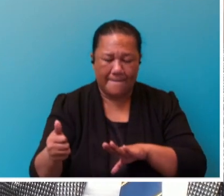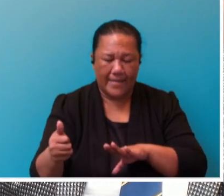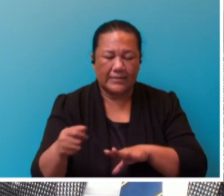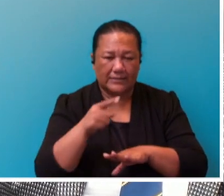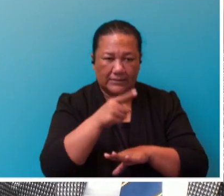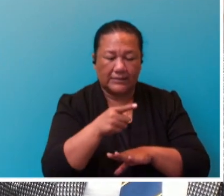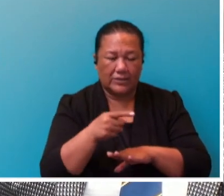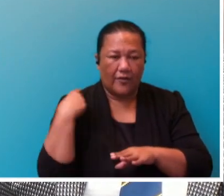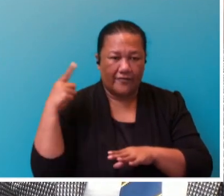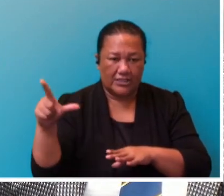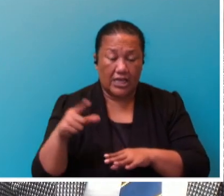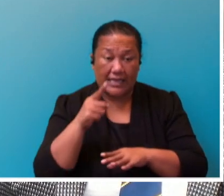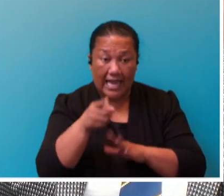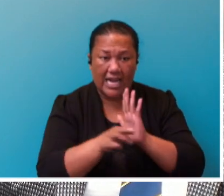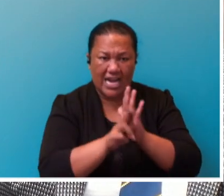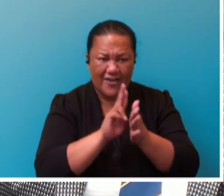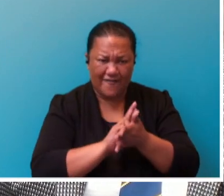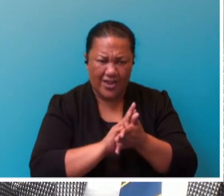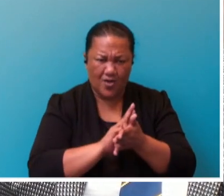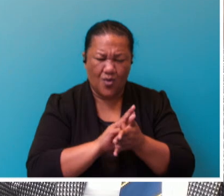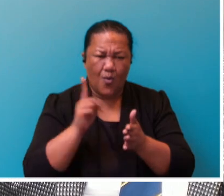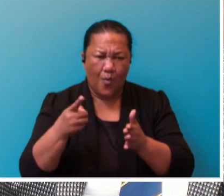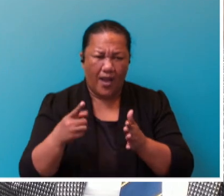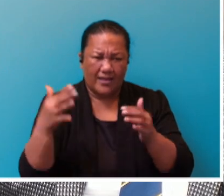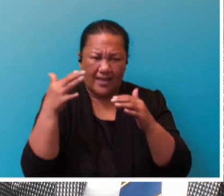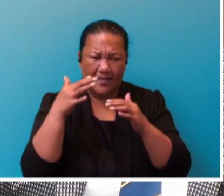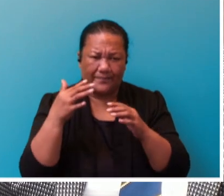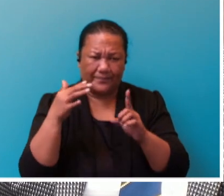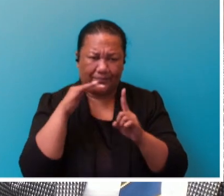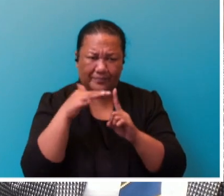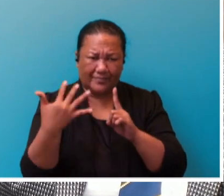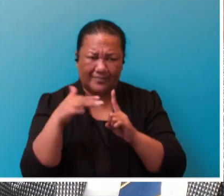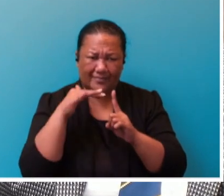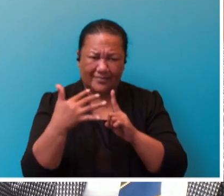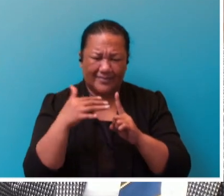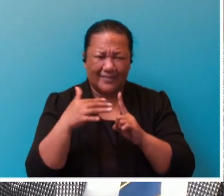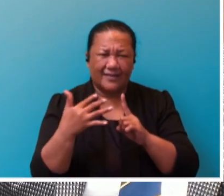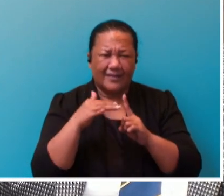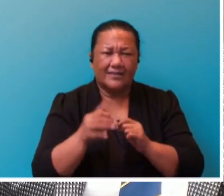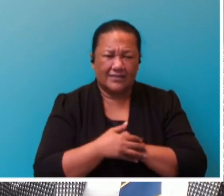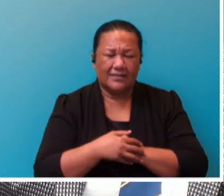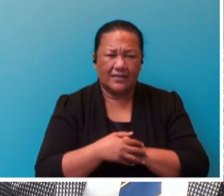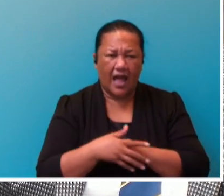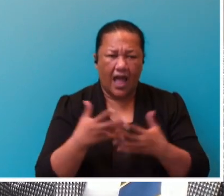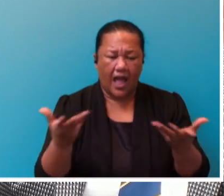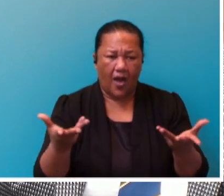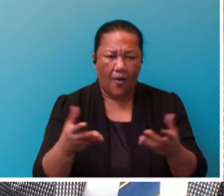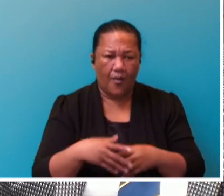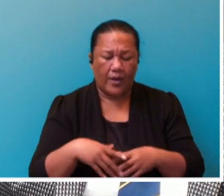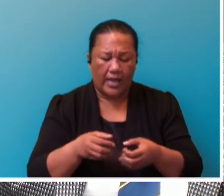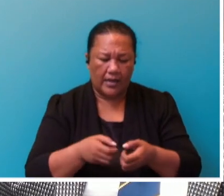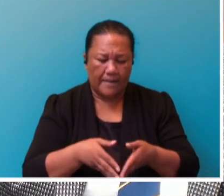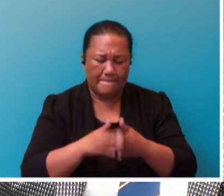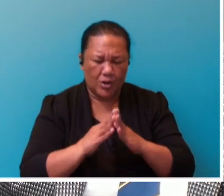network, review how it's managed, and then try and set some strategies in place to